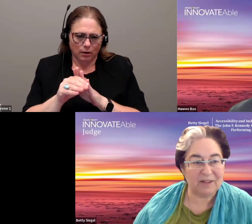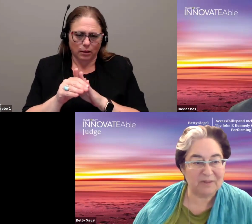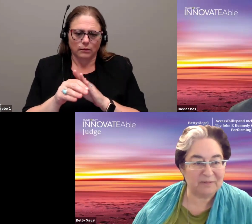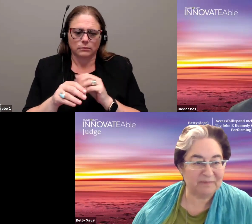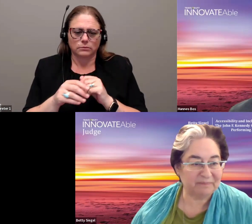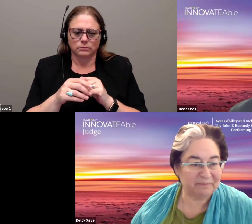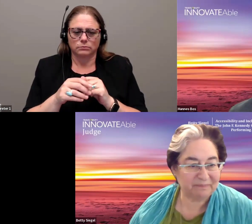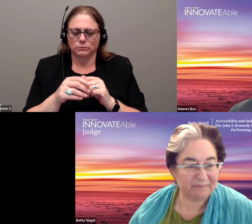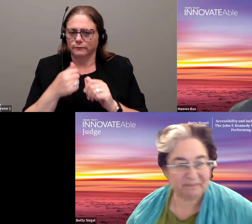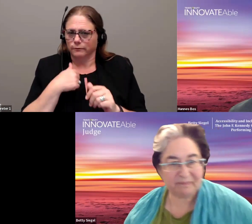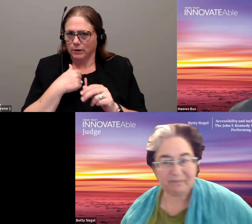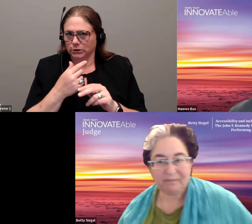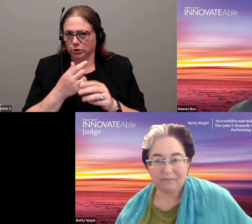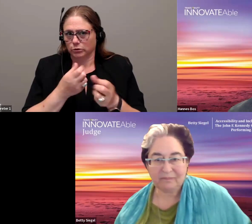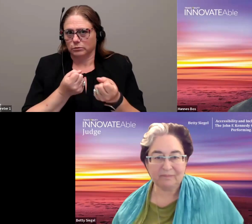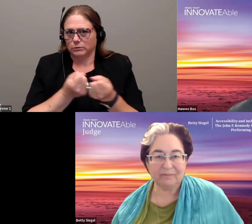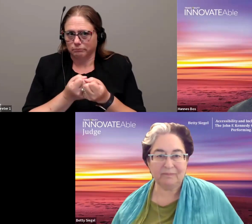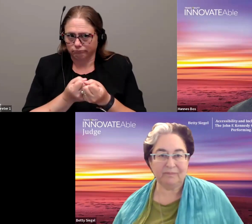Thank you.